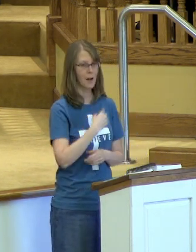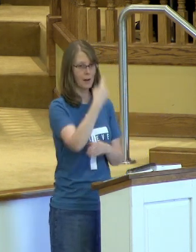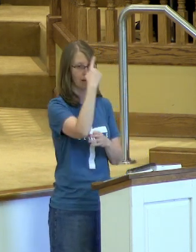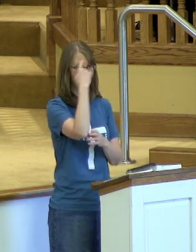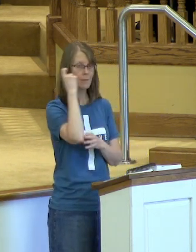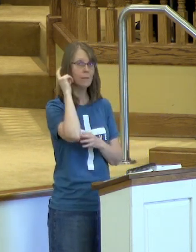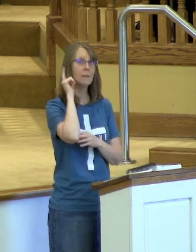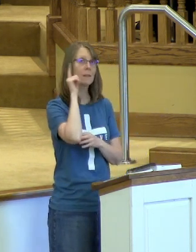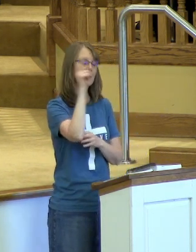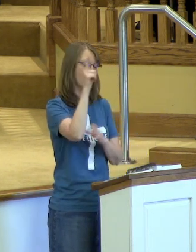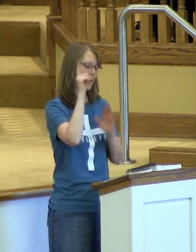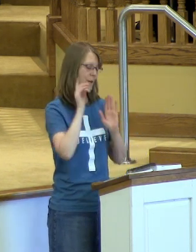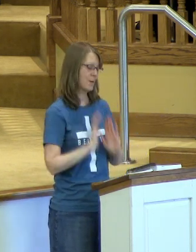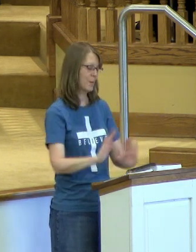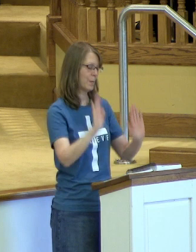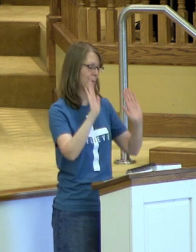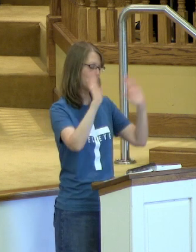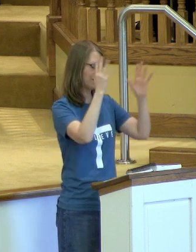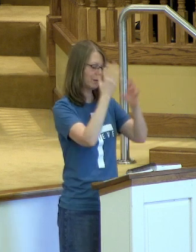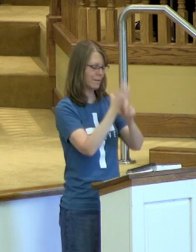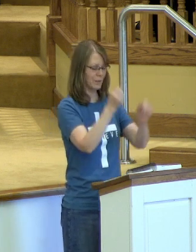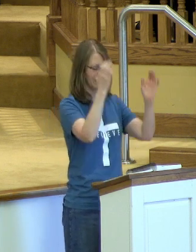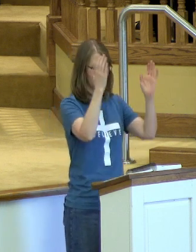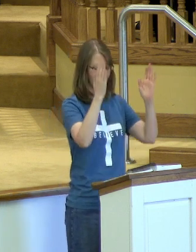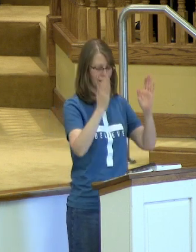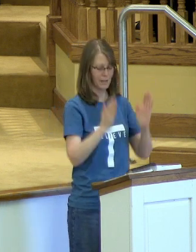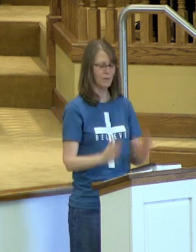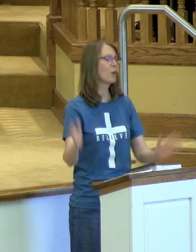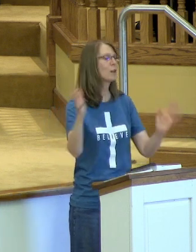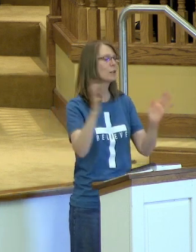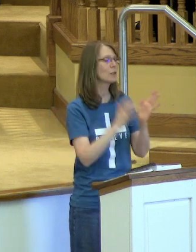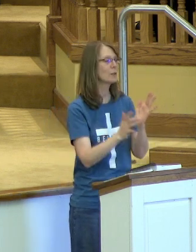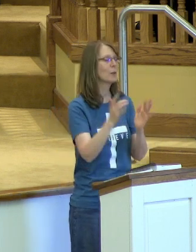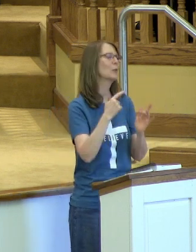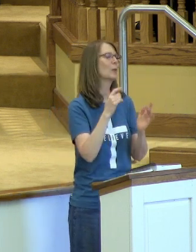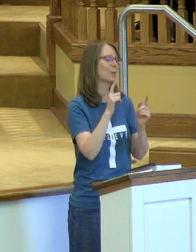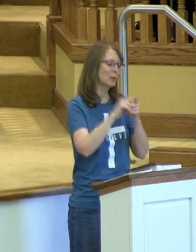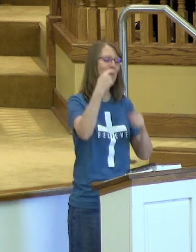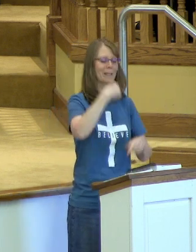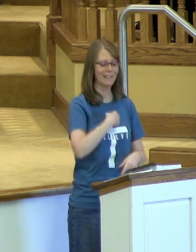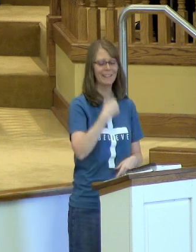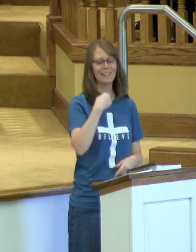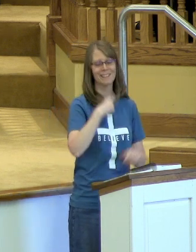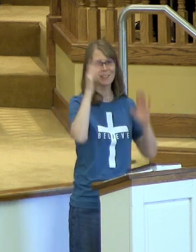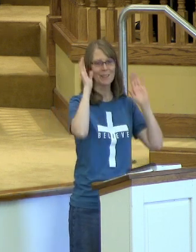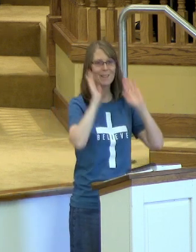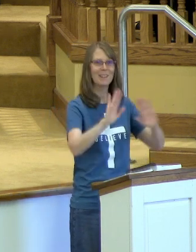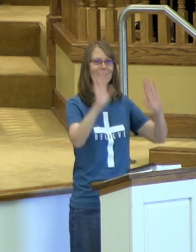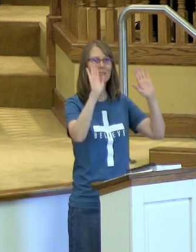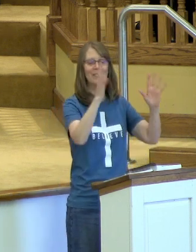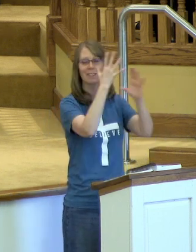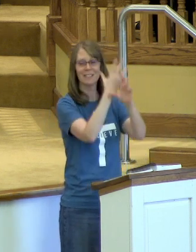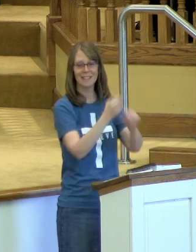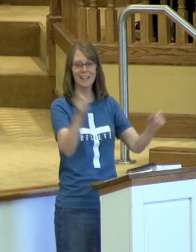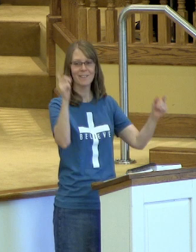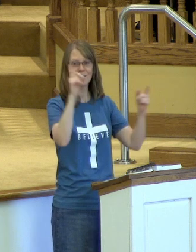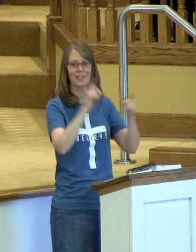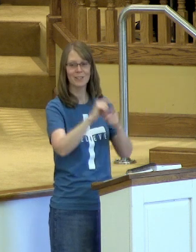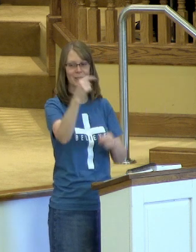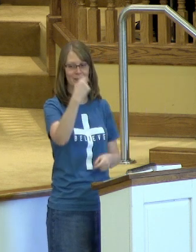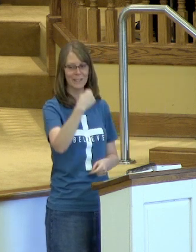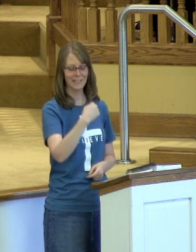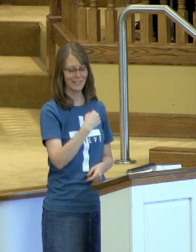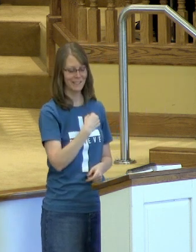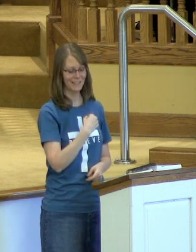For He's a wonderful Savior to me. He's a wonderful Savior